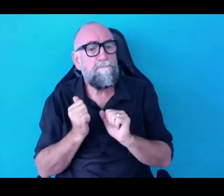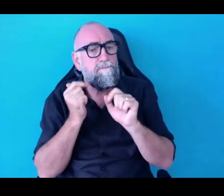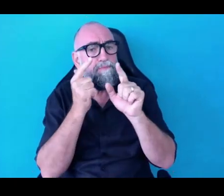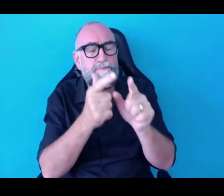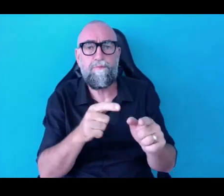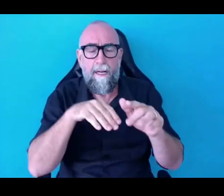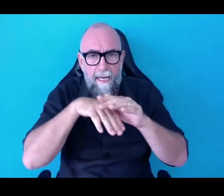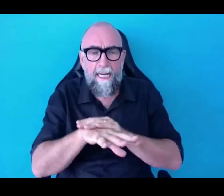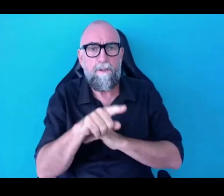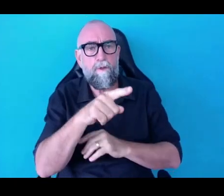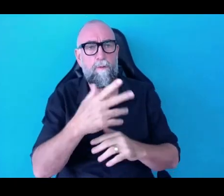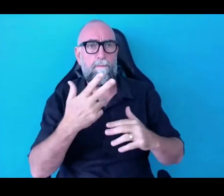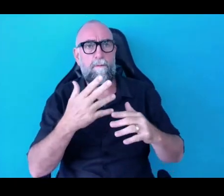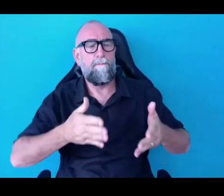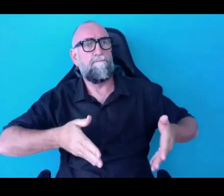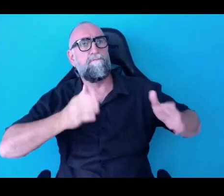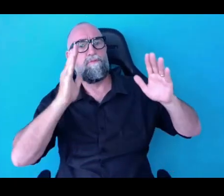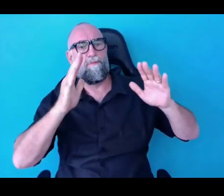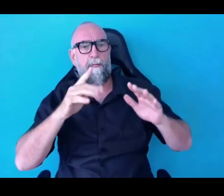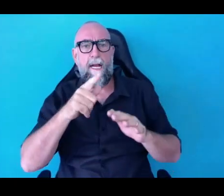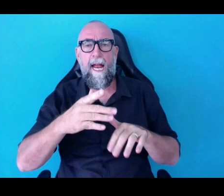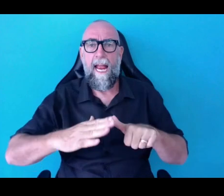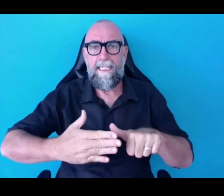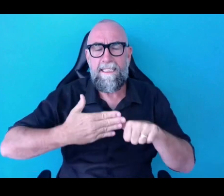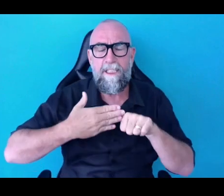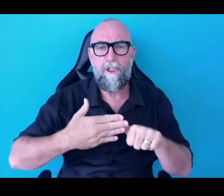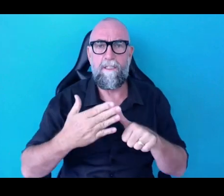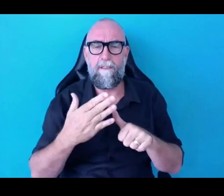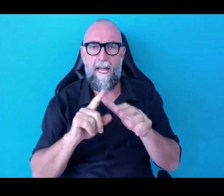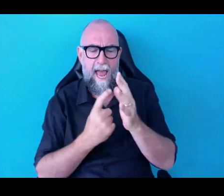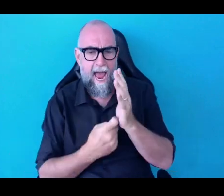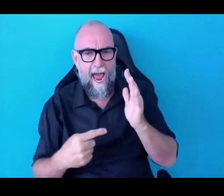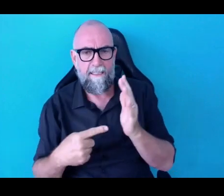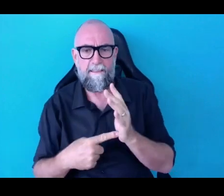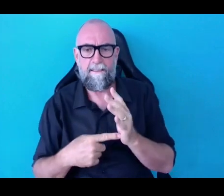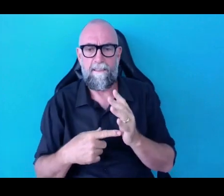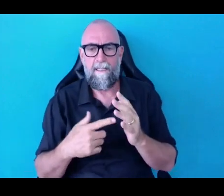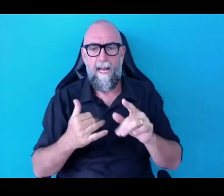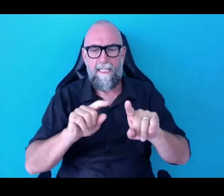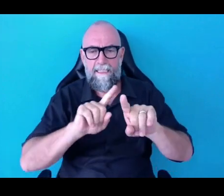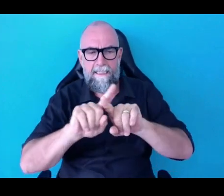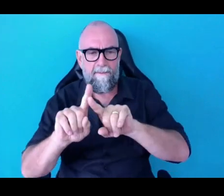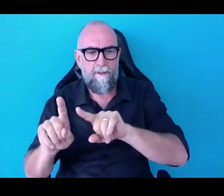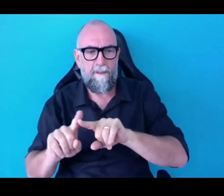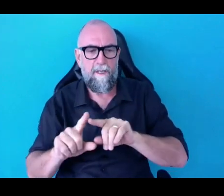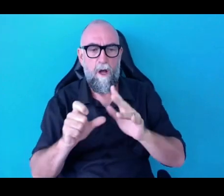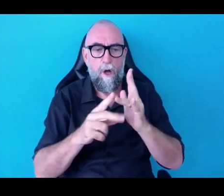that Indigenous art and iconography were barren within our education system and also our cultural landscape.